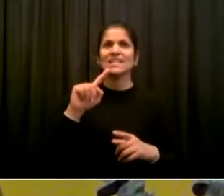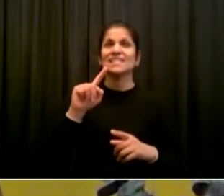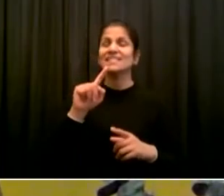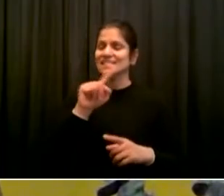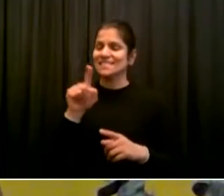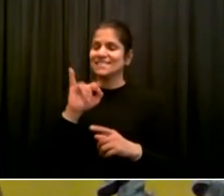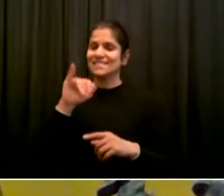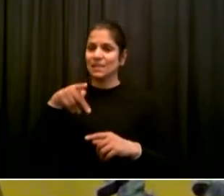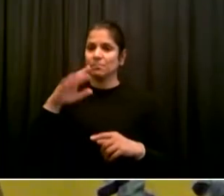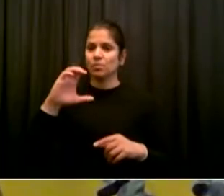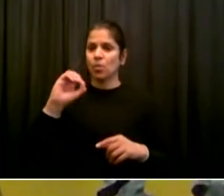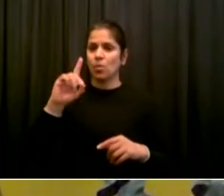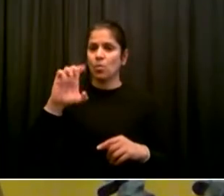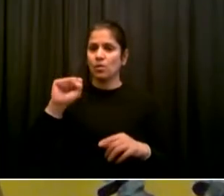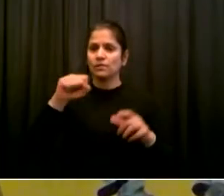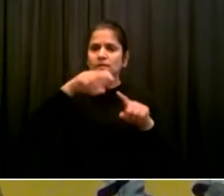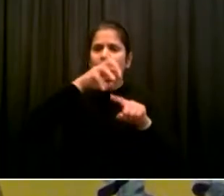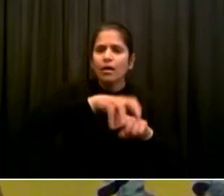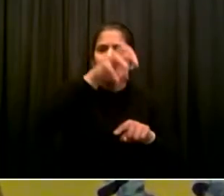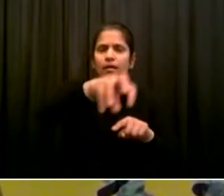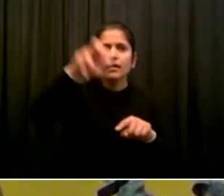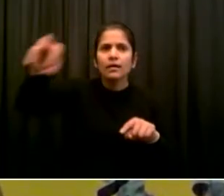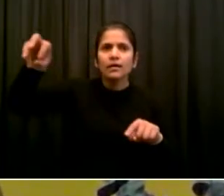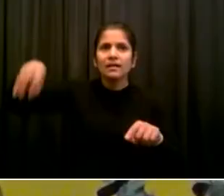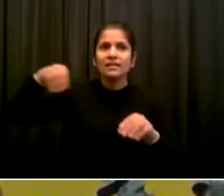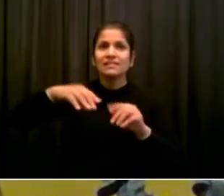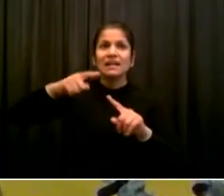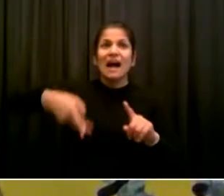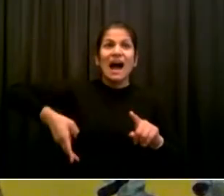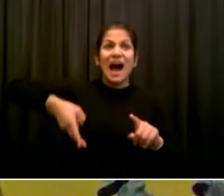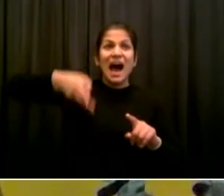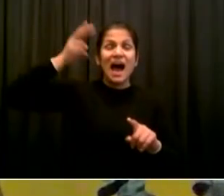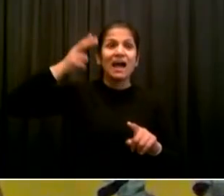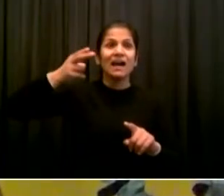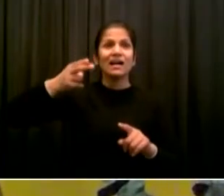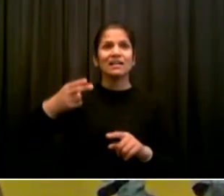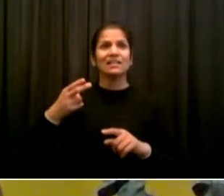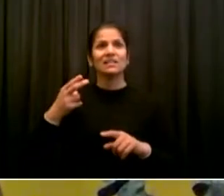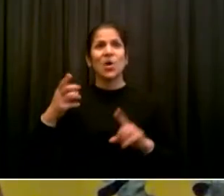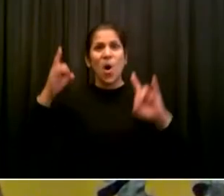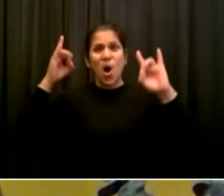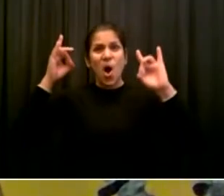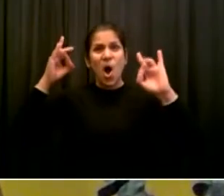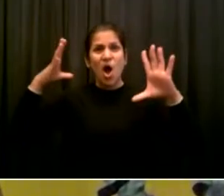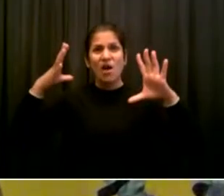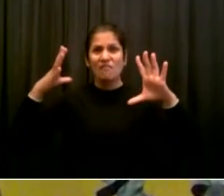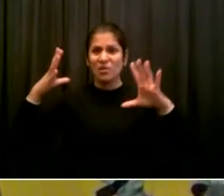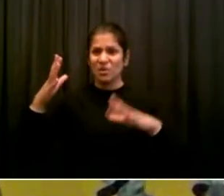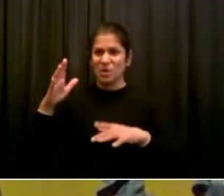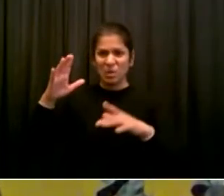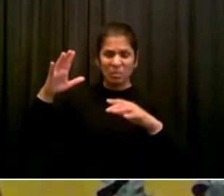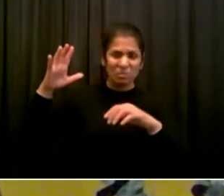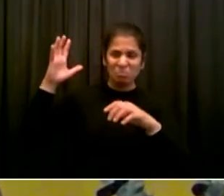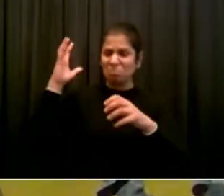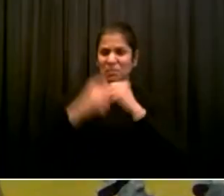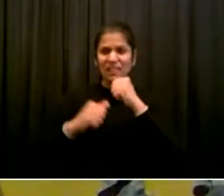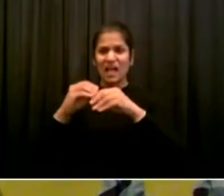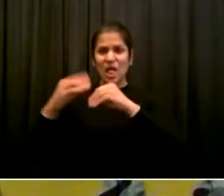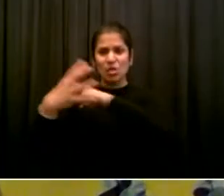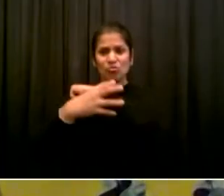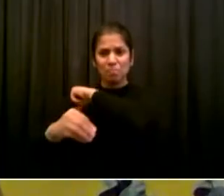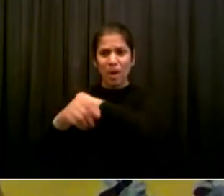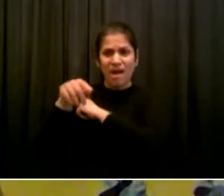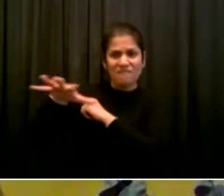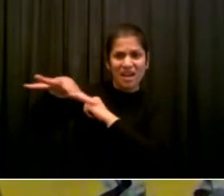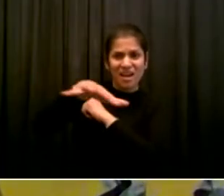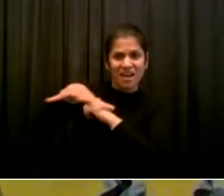of arrest, mistreatment, and tragically even death. And honestly, Over the course of these past few months, there have been times when we